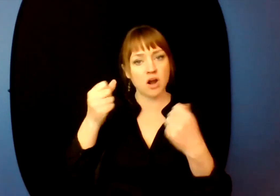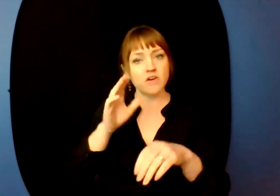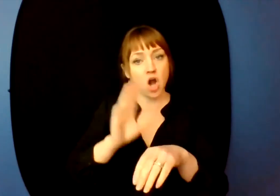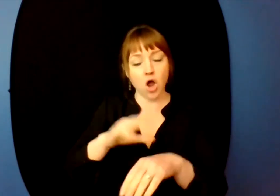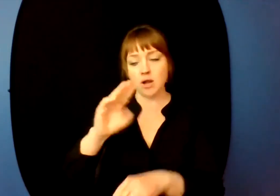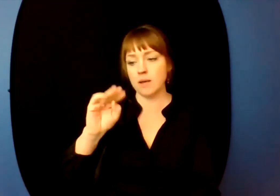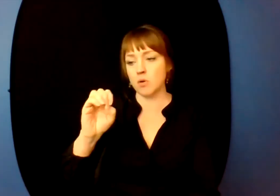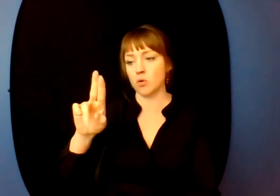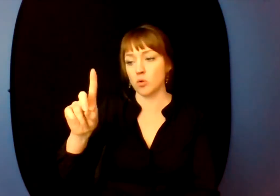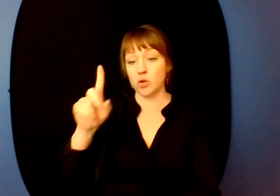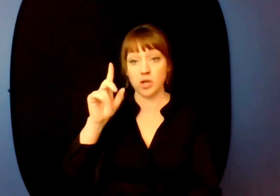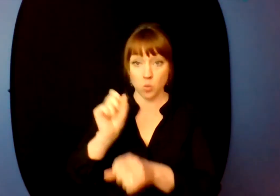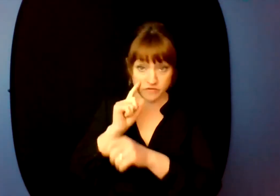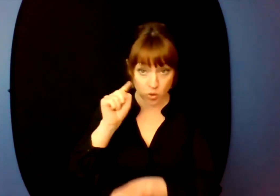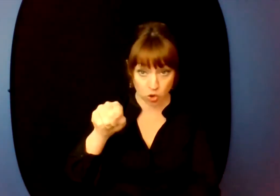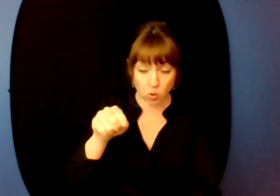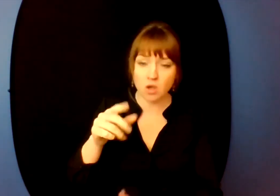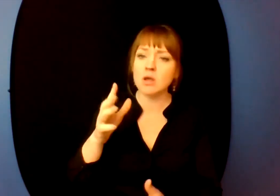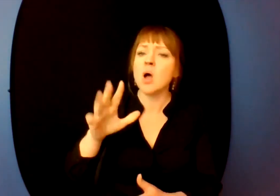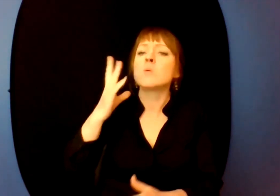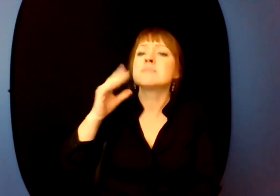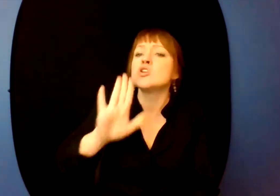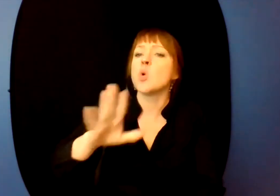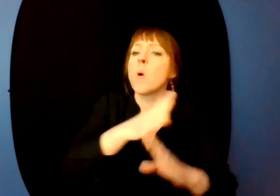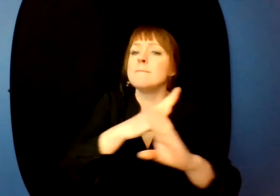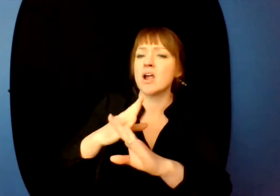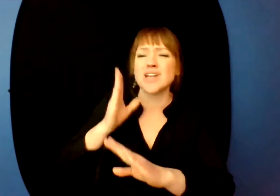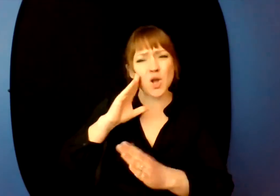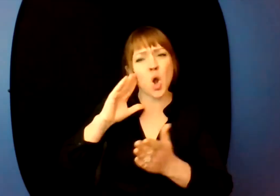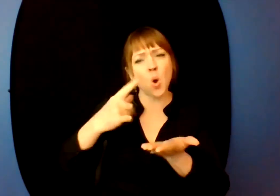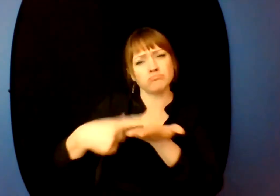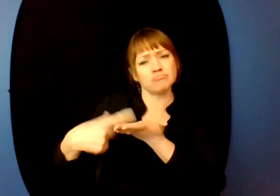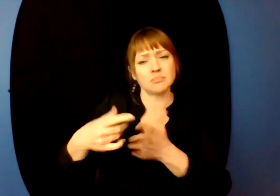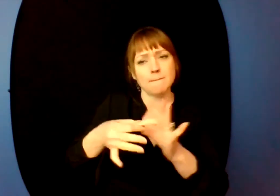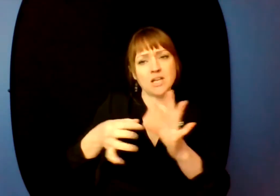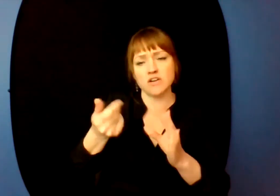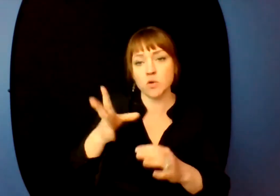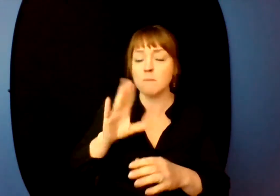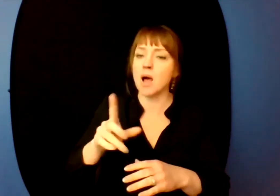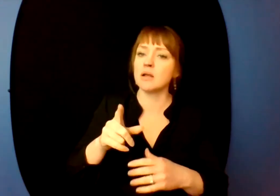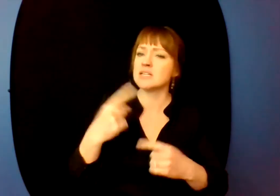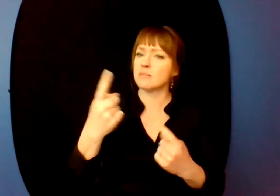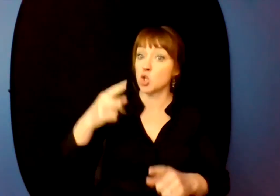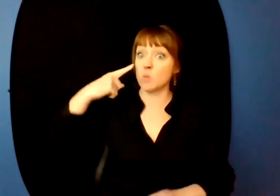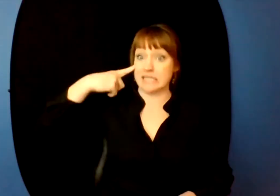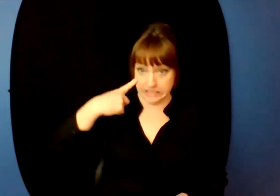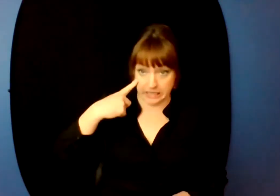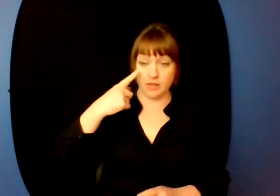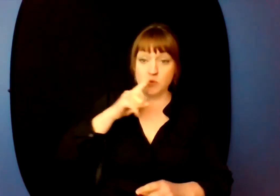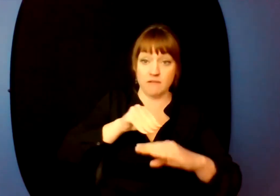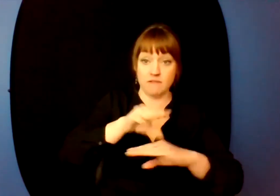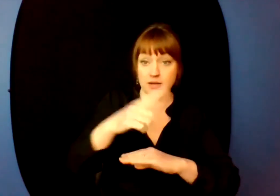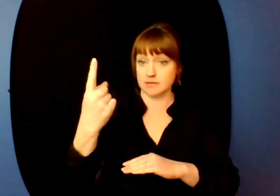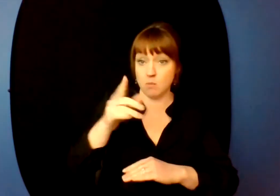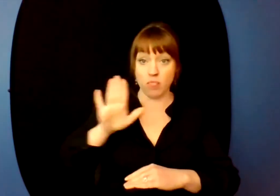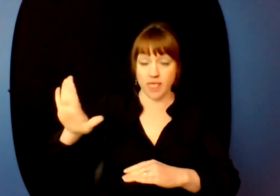kind of barriers do you see? We talked about some. Are there others that you see that really affect people's recovery? And can you tell us